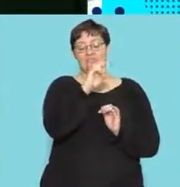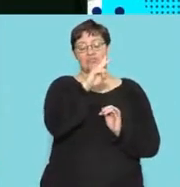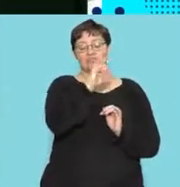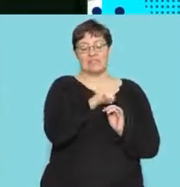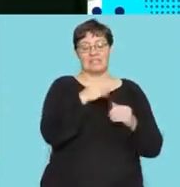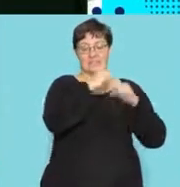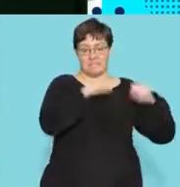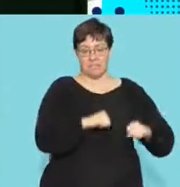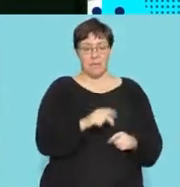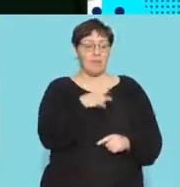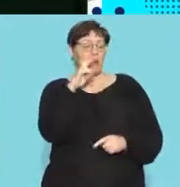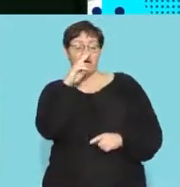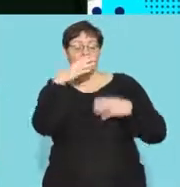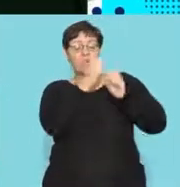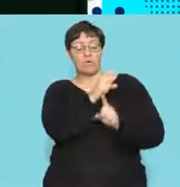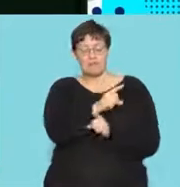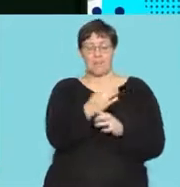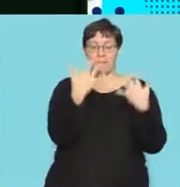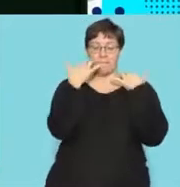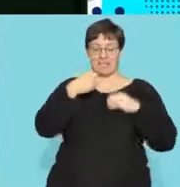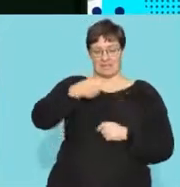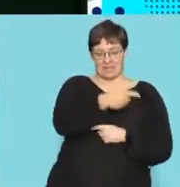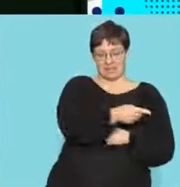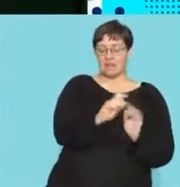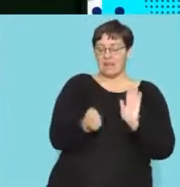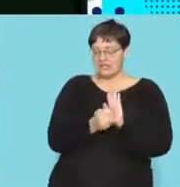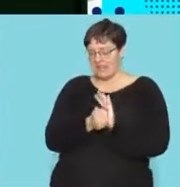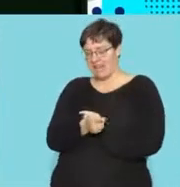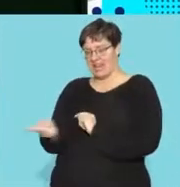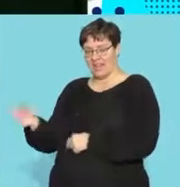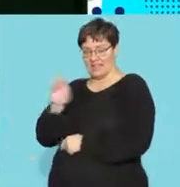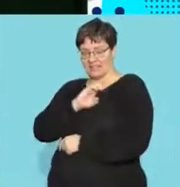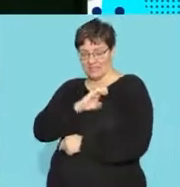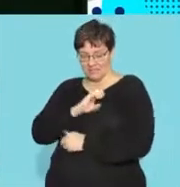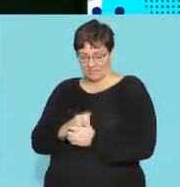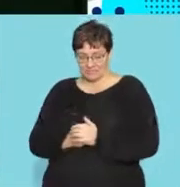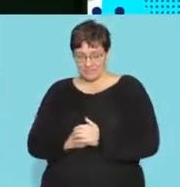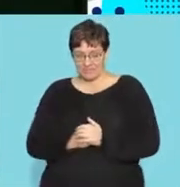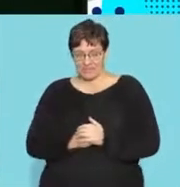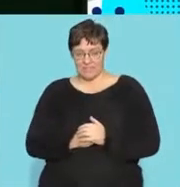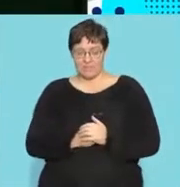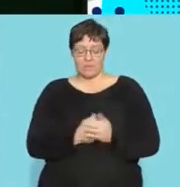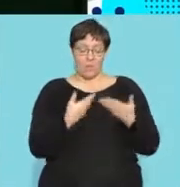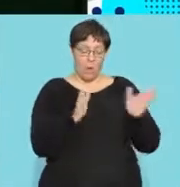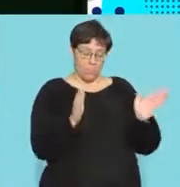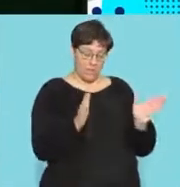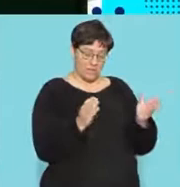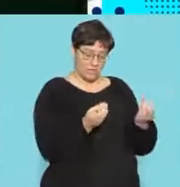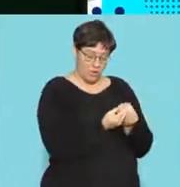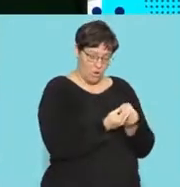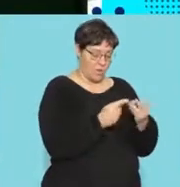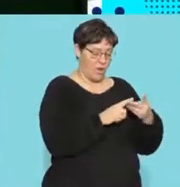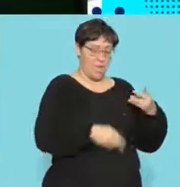bags that the business sells to its customers? So once again, opening stock plus purchases, look